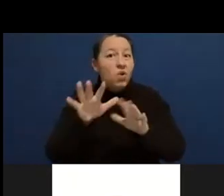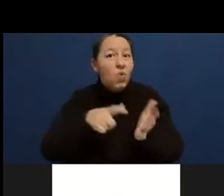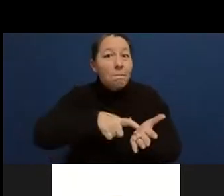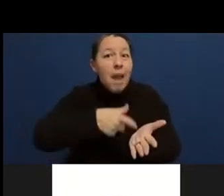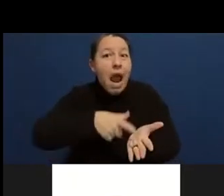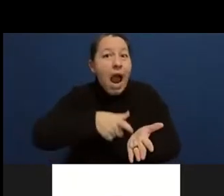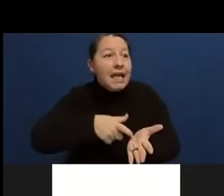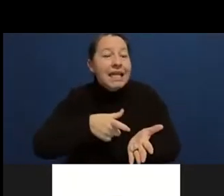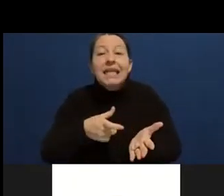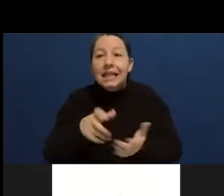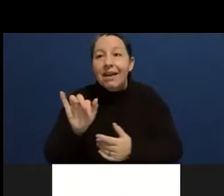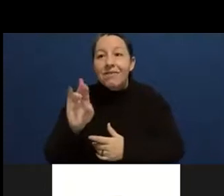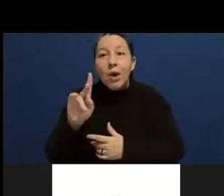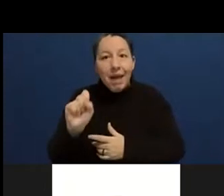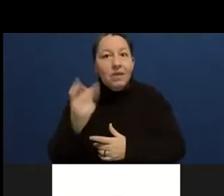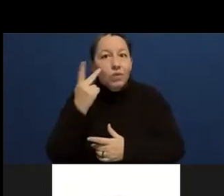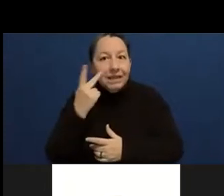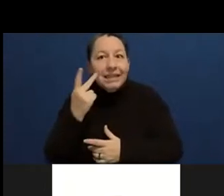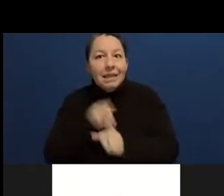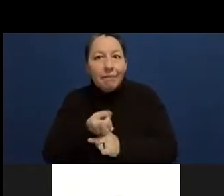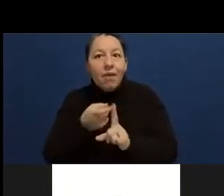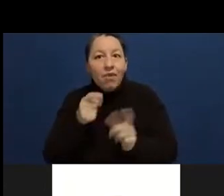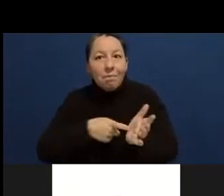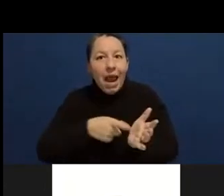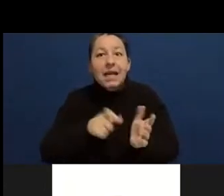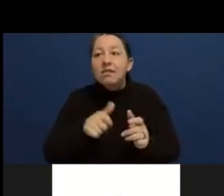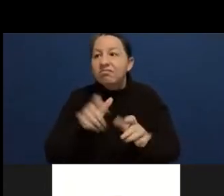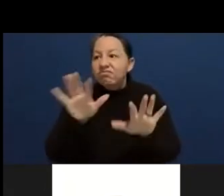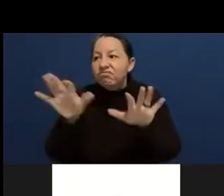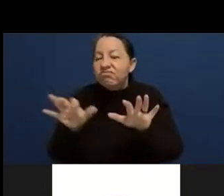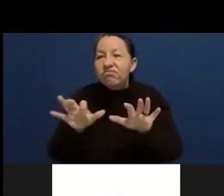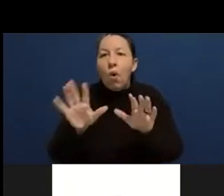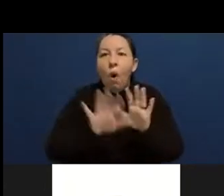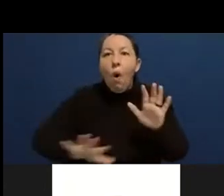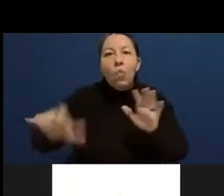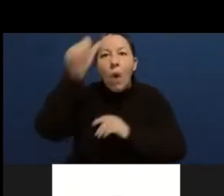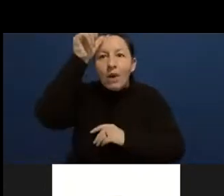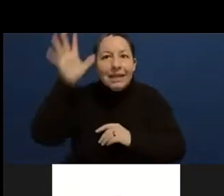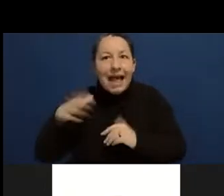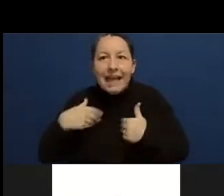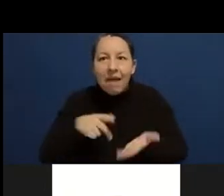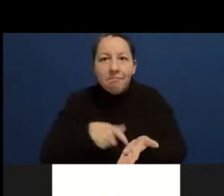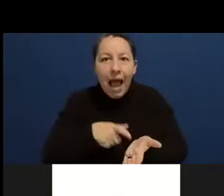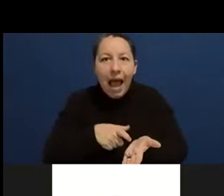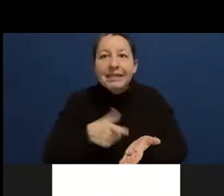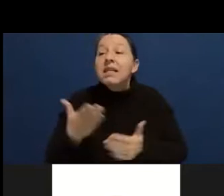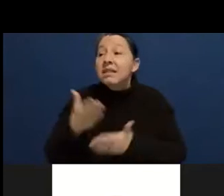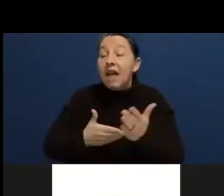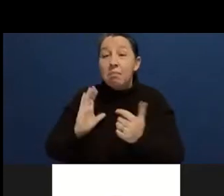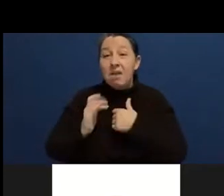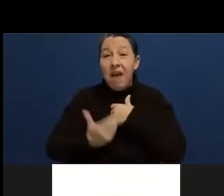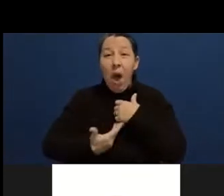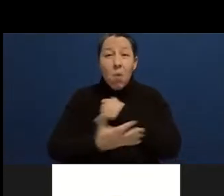in Fairbanks and other areas of our state. We have mines all throughout Alaska, and some of our rural mines talk